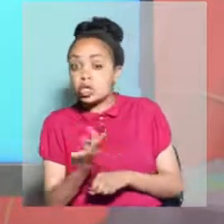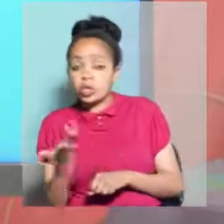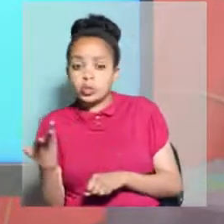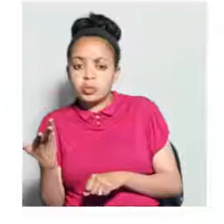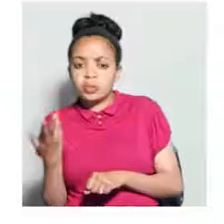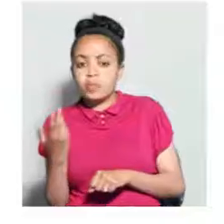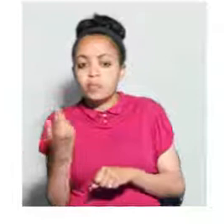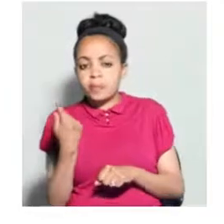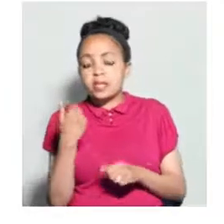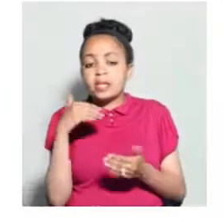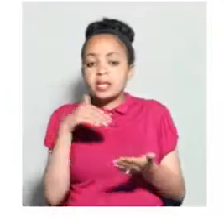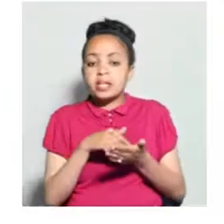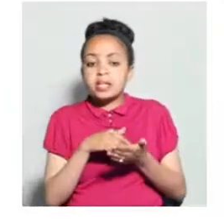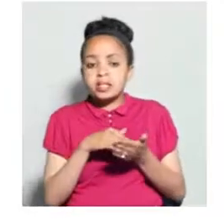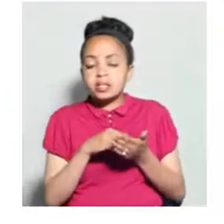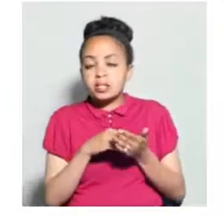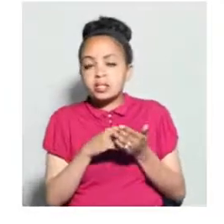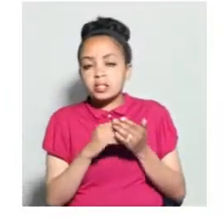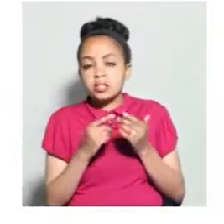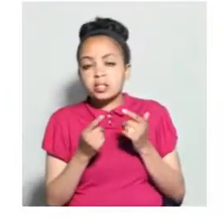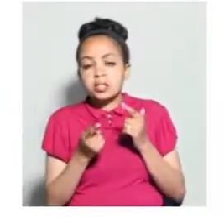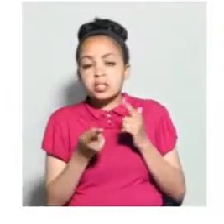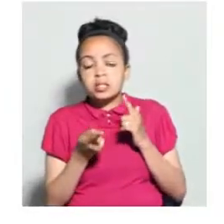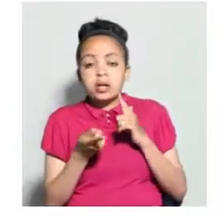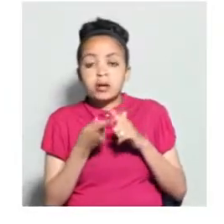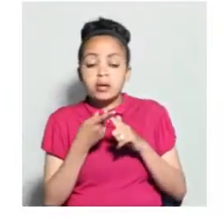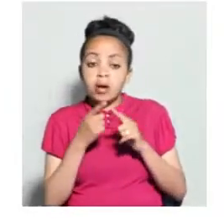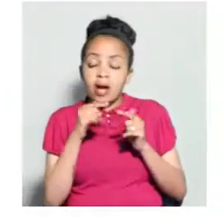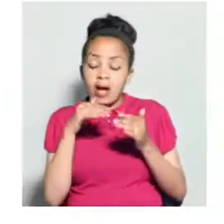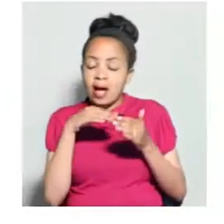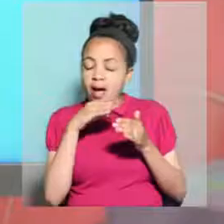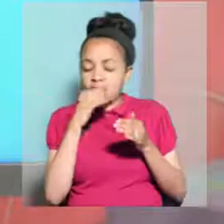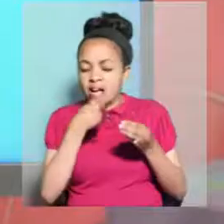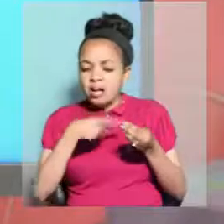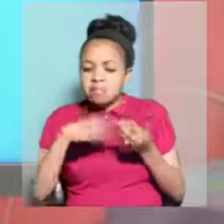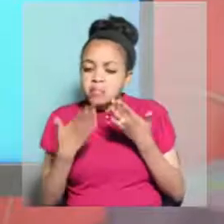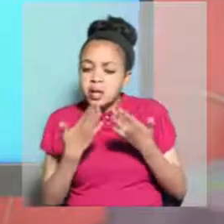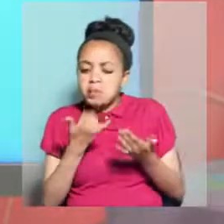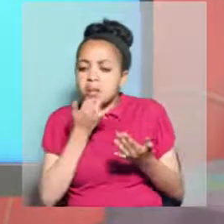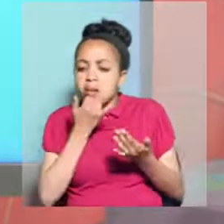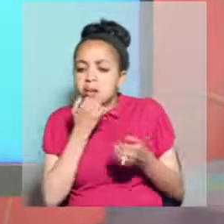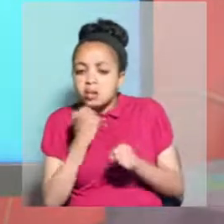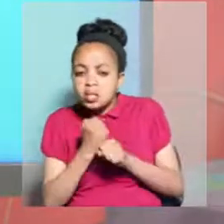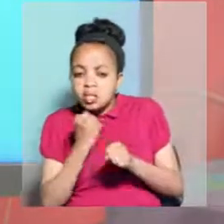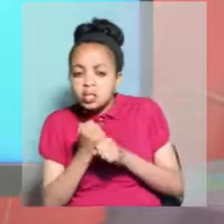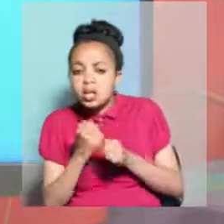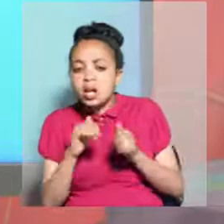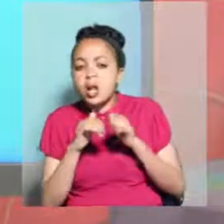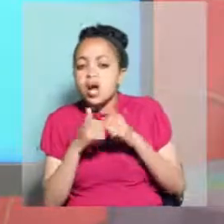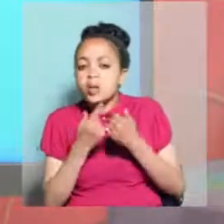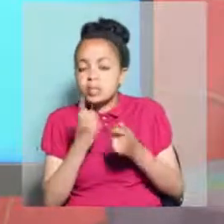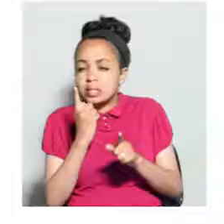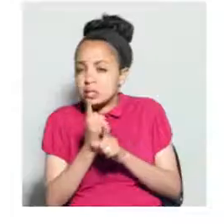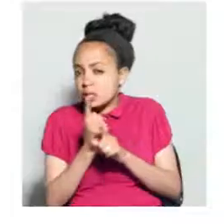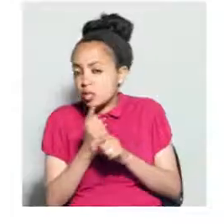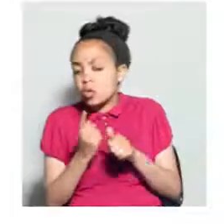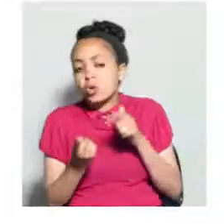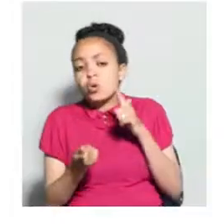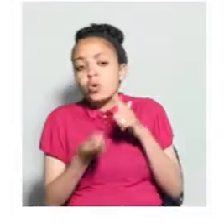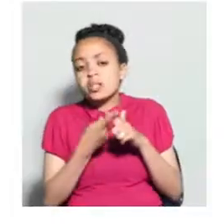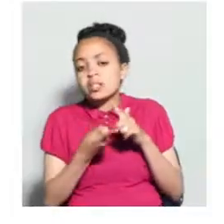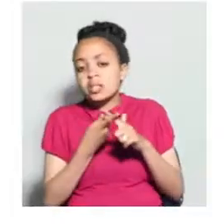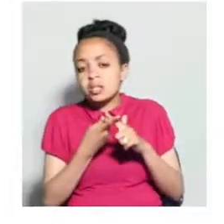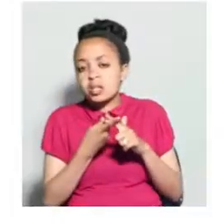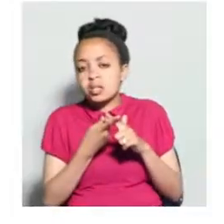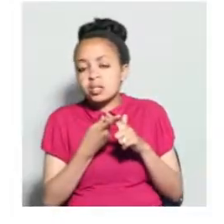use and indicate about that of precise measurement and error made here. And again,